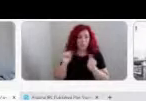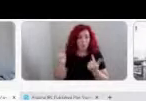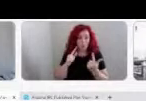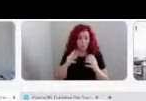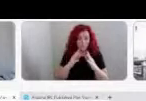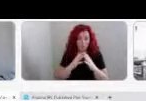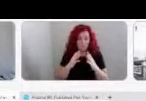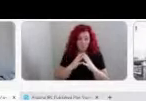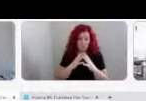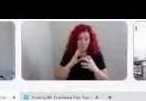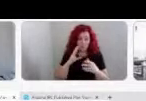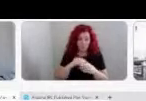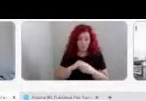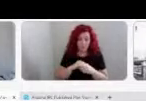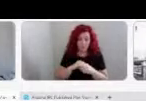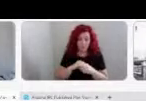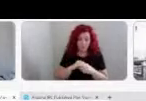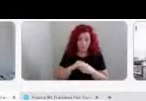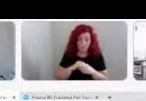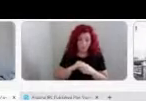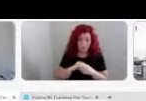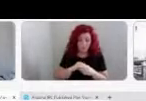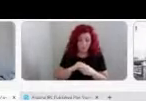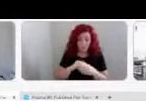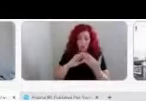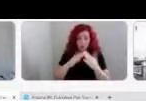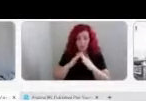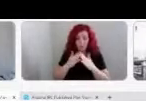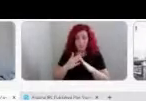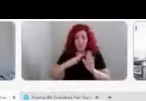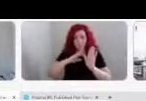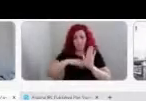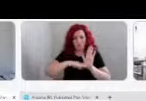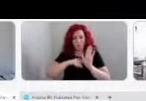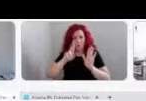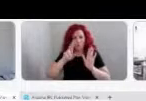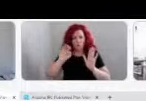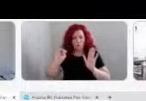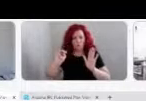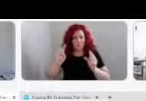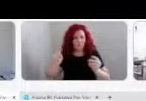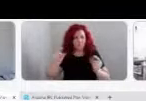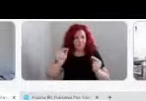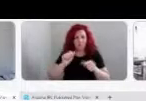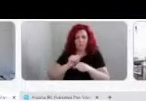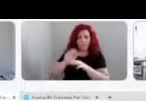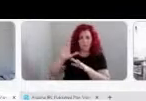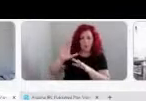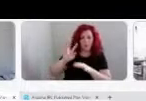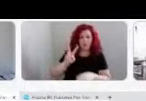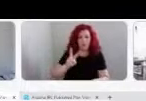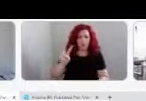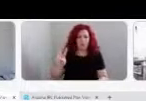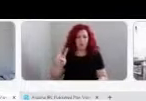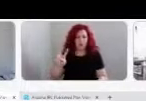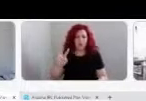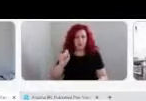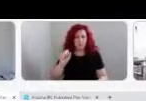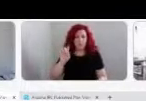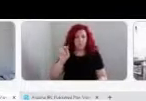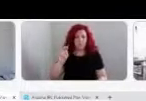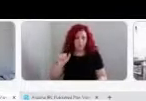kachina and mountaineer and join us with the communities below the rim lying east of mingus mountain in the birdie valley sedona camp ferdi clarkdale and